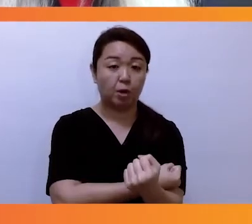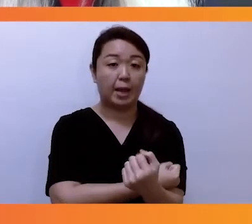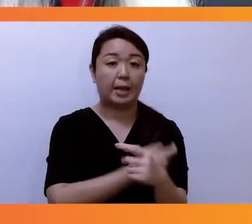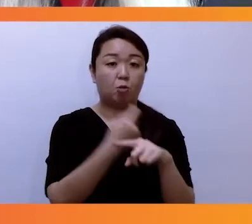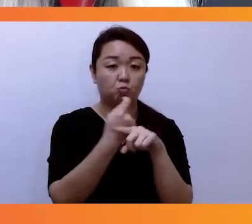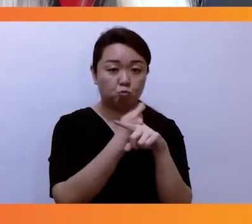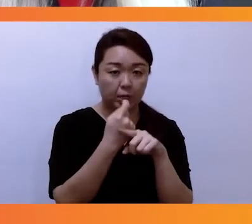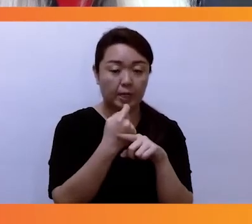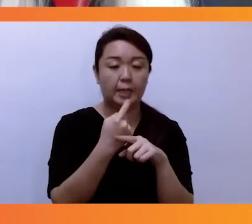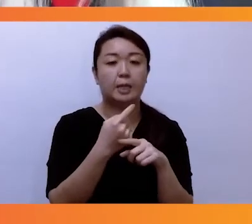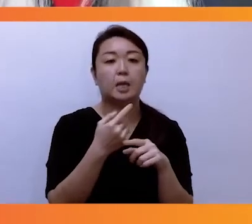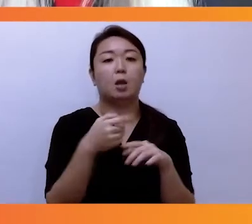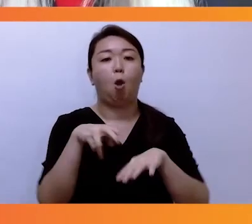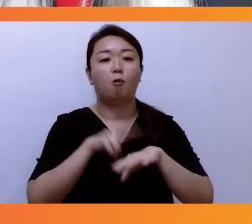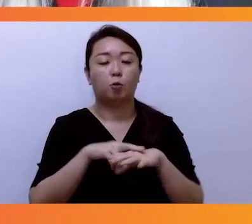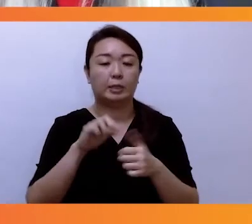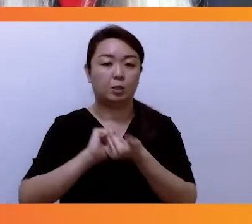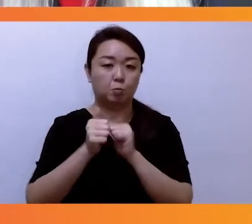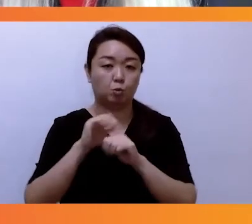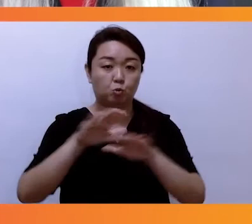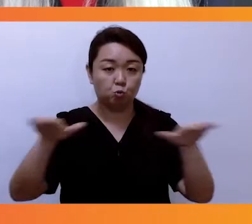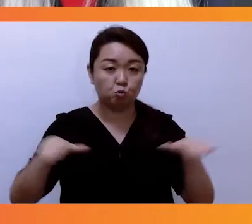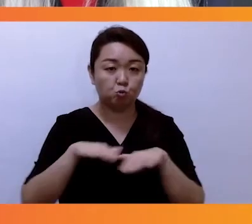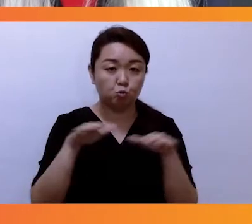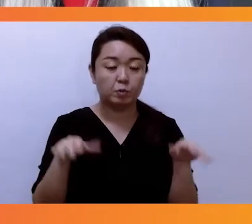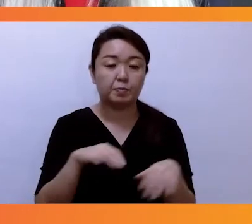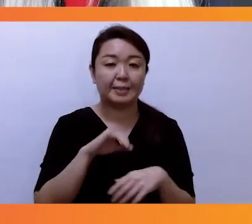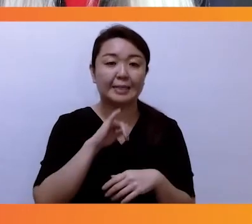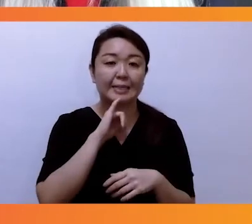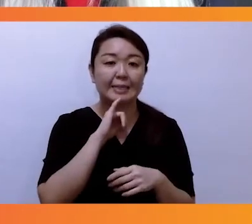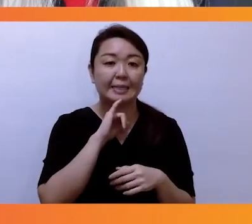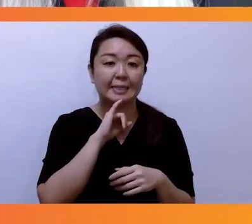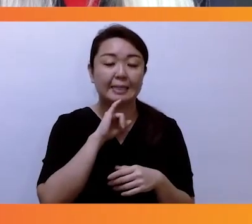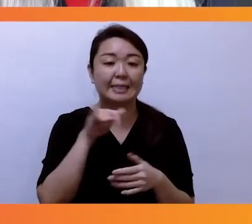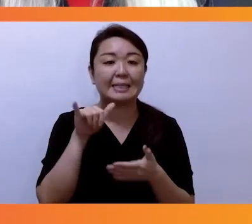Strength and conditioning then, of course, in the sport of swimming is